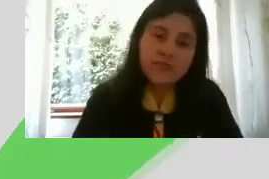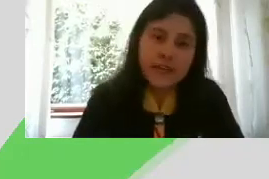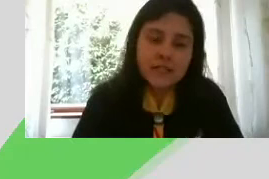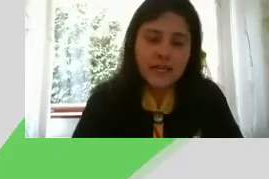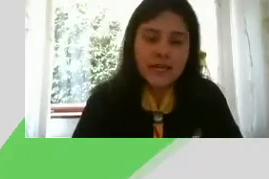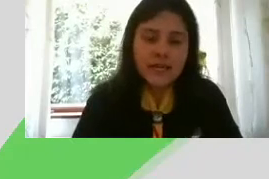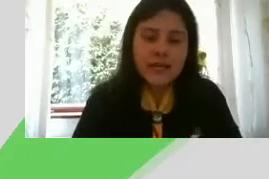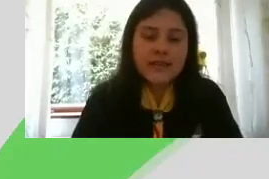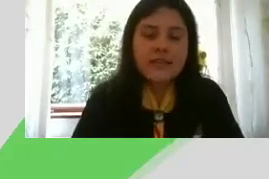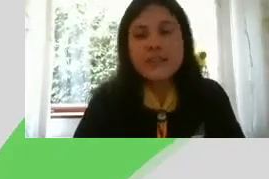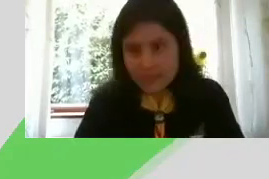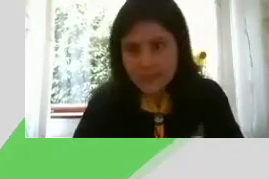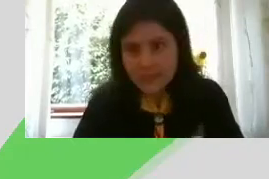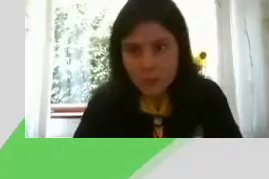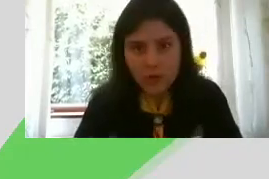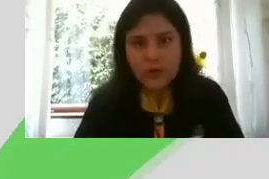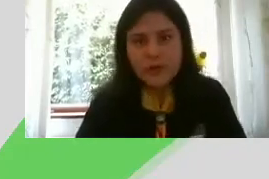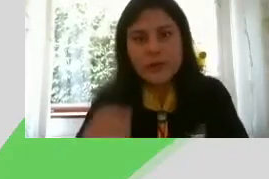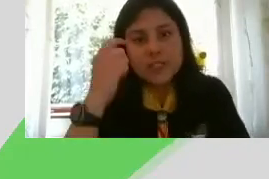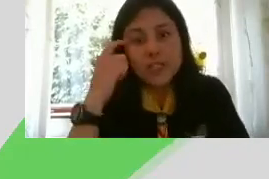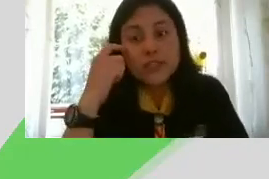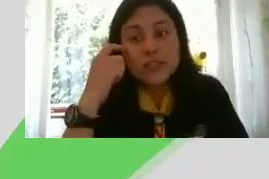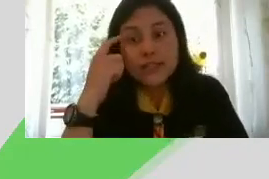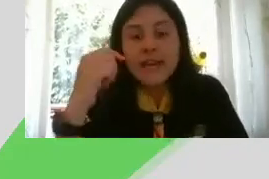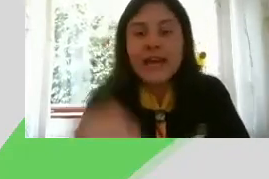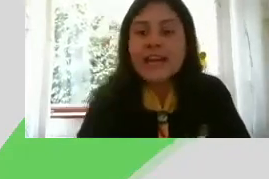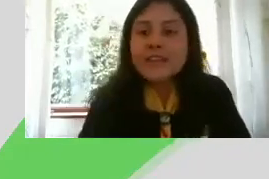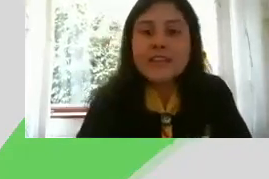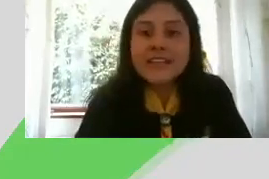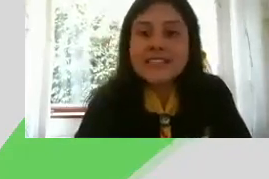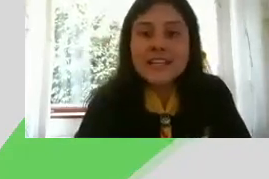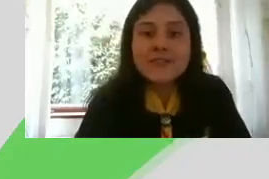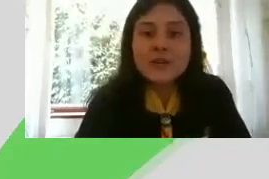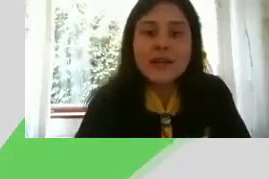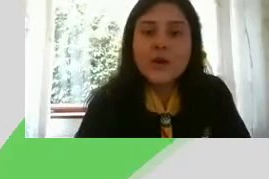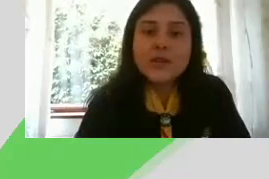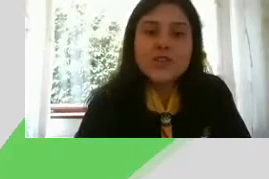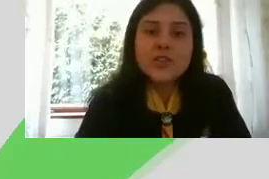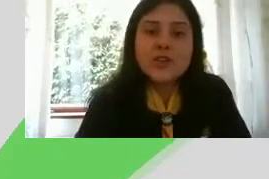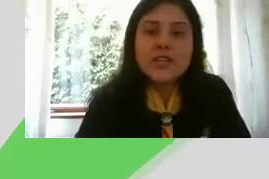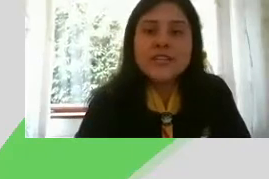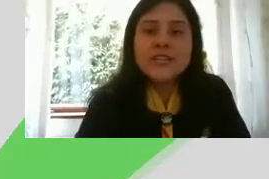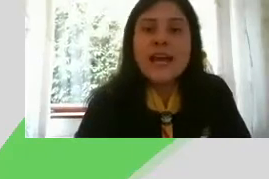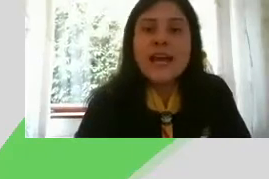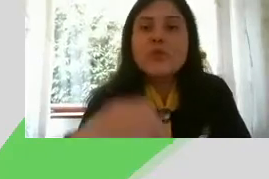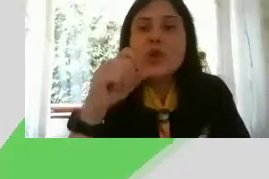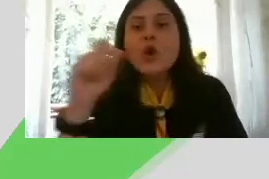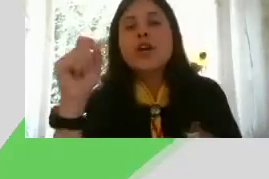find the things more for the British context. And I think that's it for me. I hope that you enjoyed it.